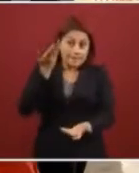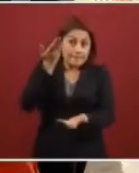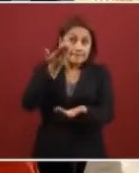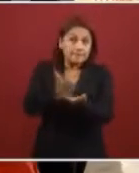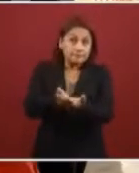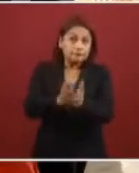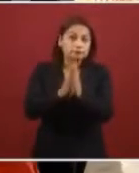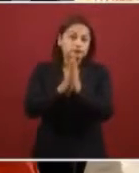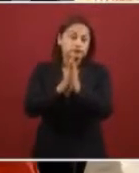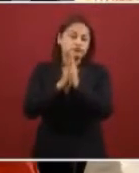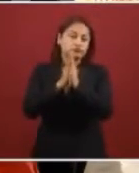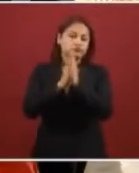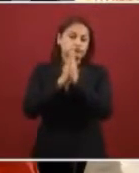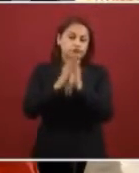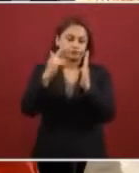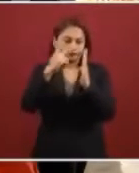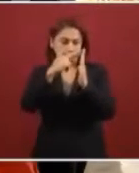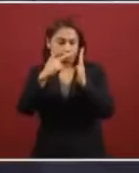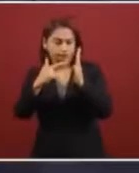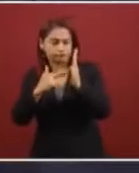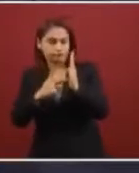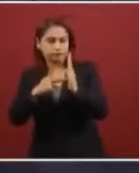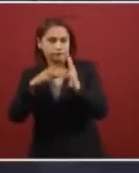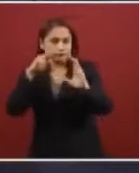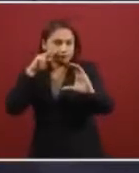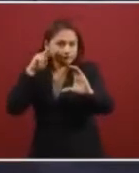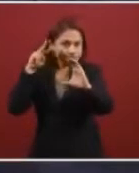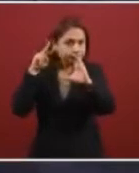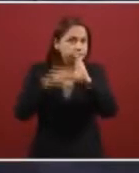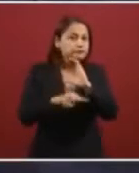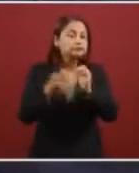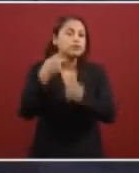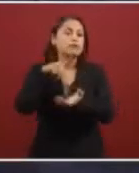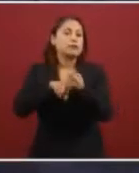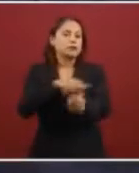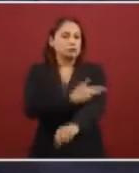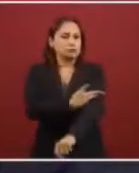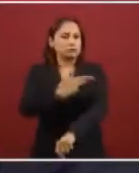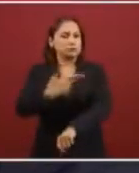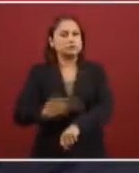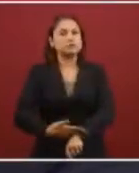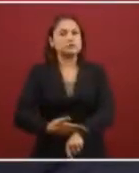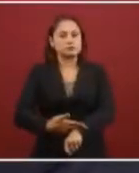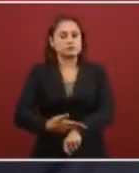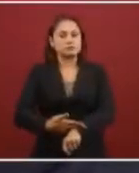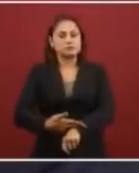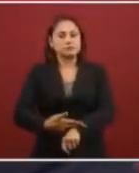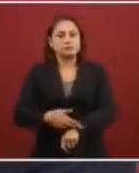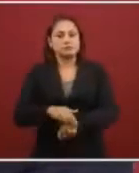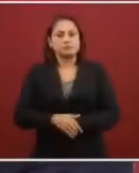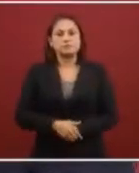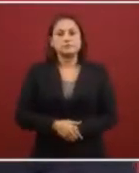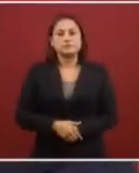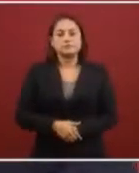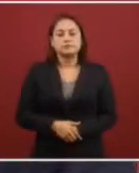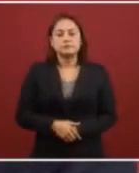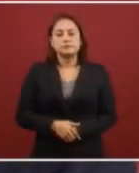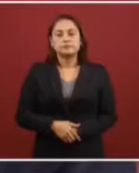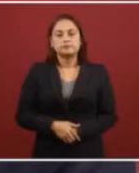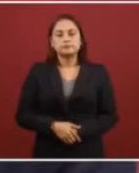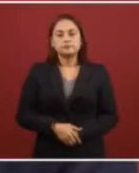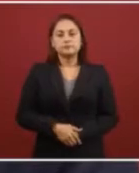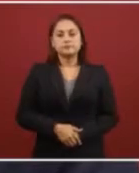transparencia y de a honestidad political, and honest transparency in the universities. Que no haya that there not